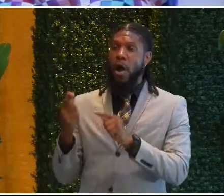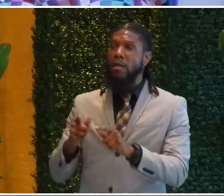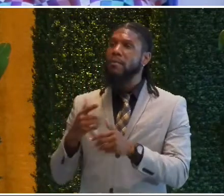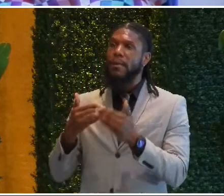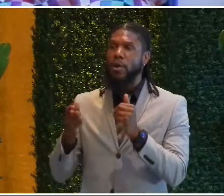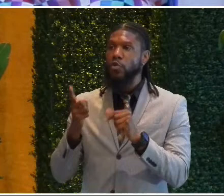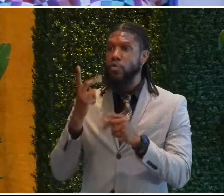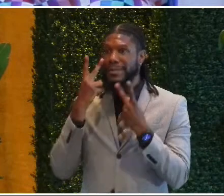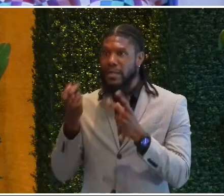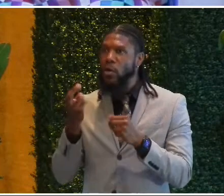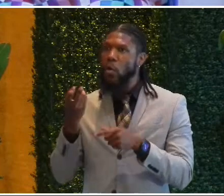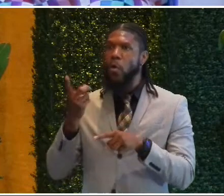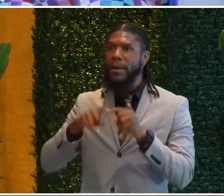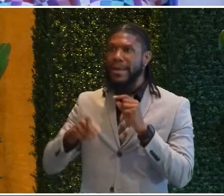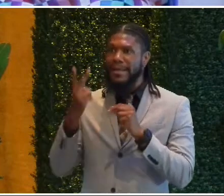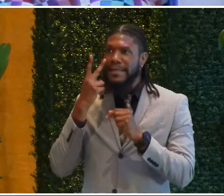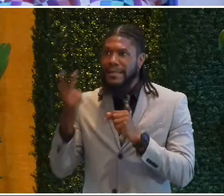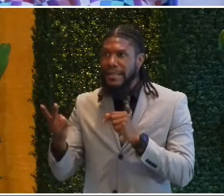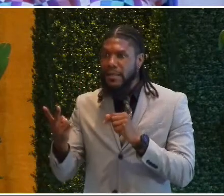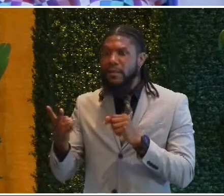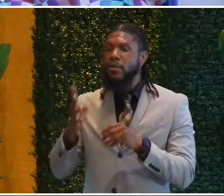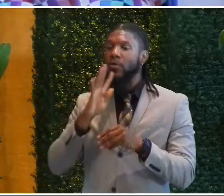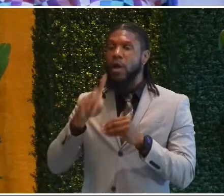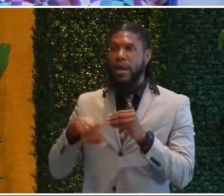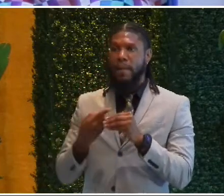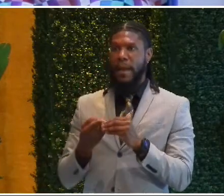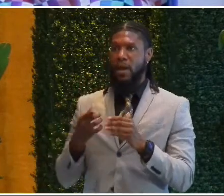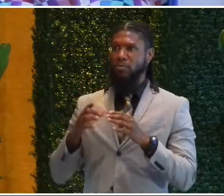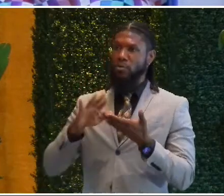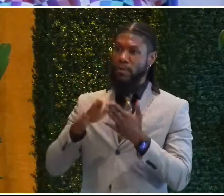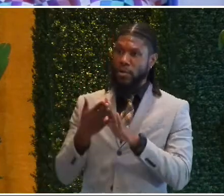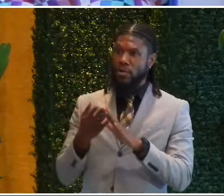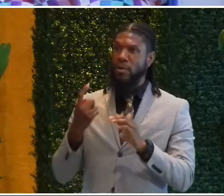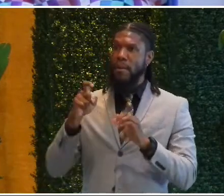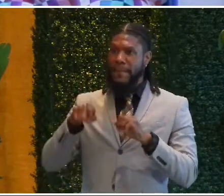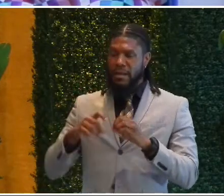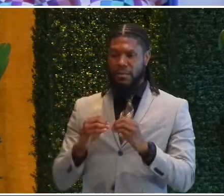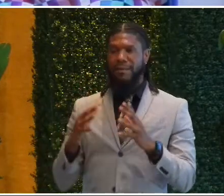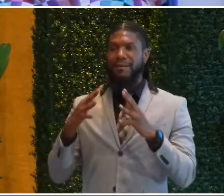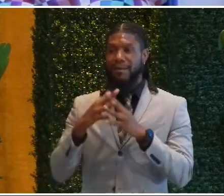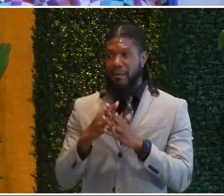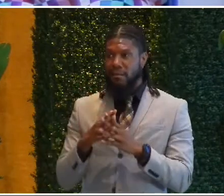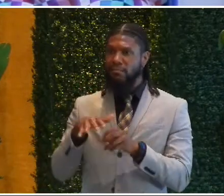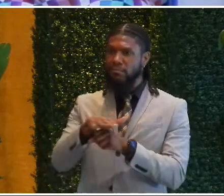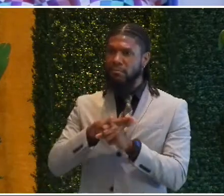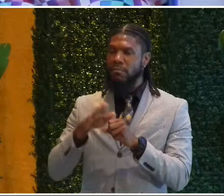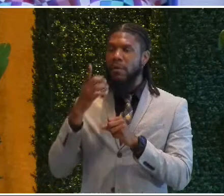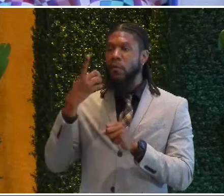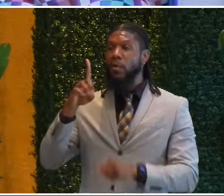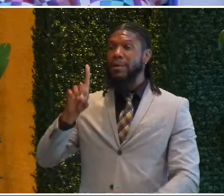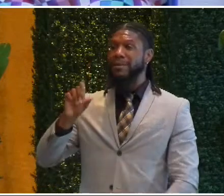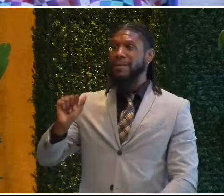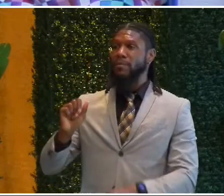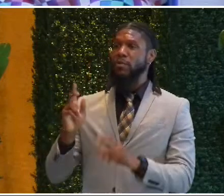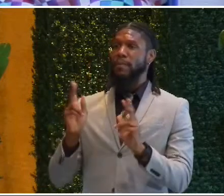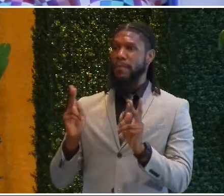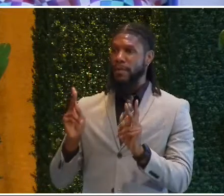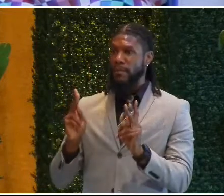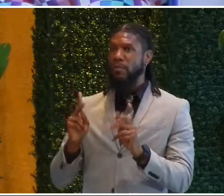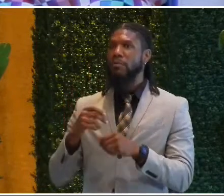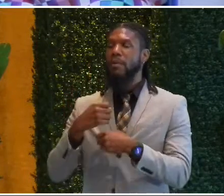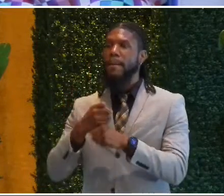So when we talk about community, it is important that we build spaces for disabled people, that we make sure the events and